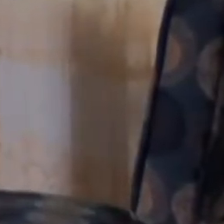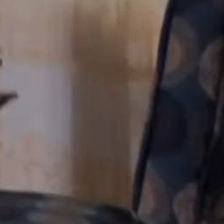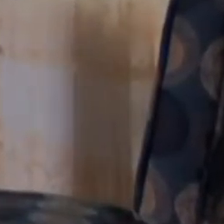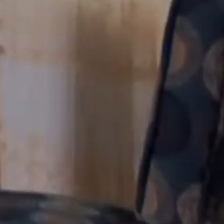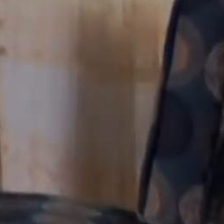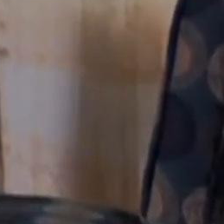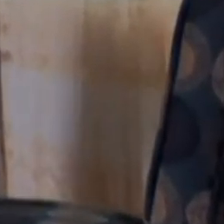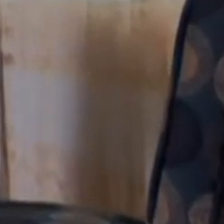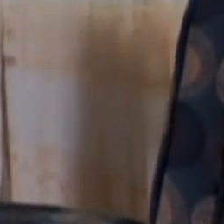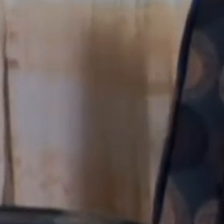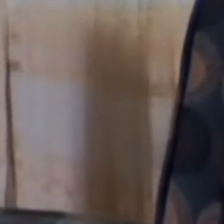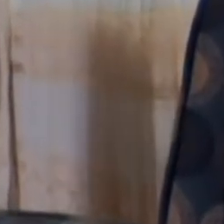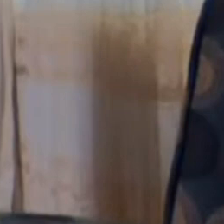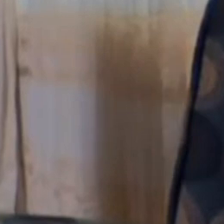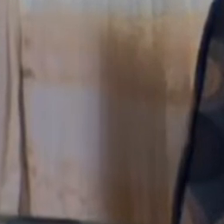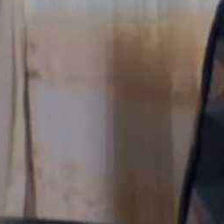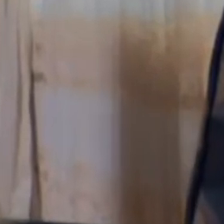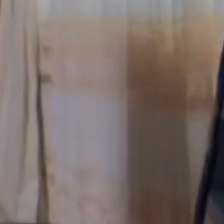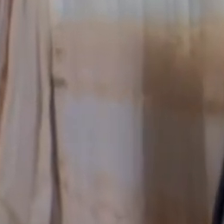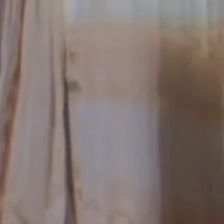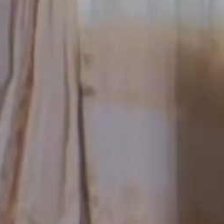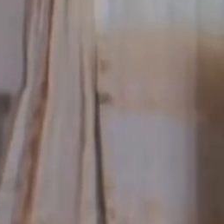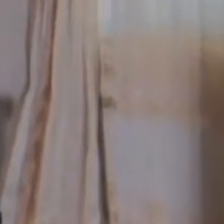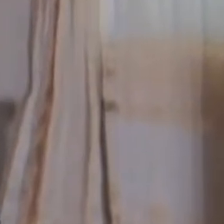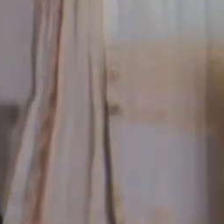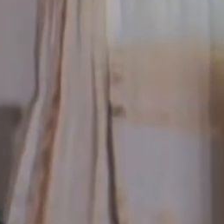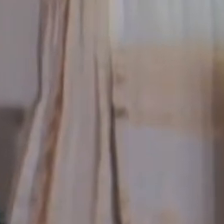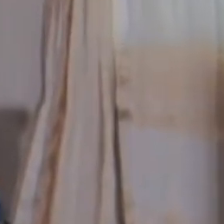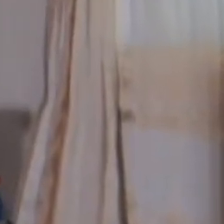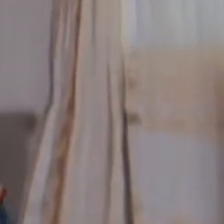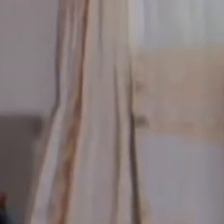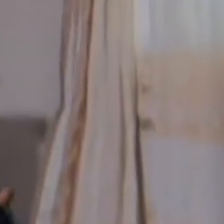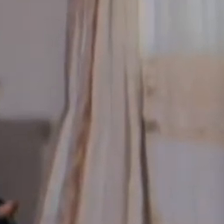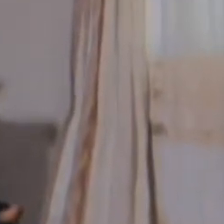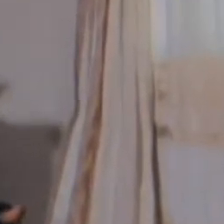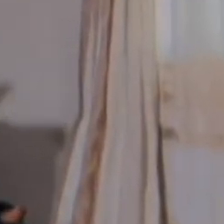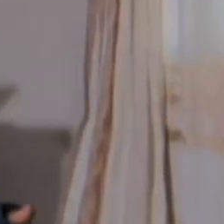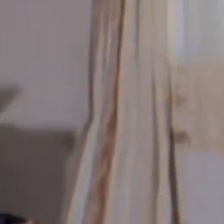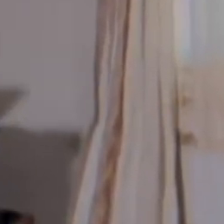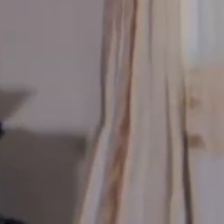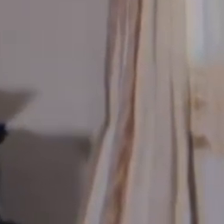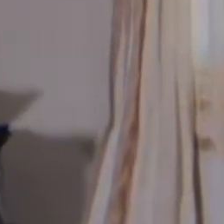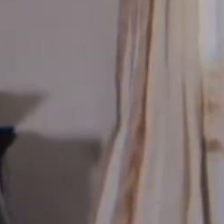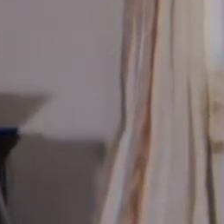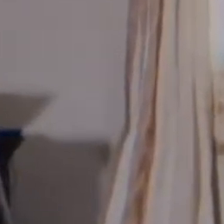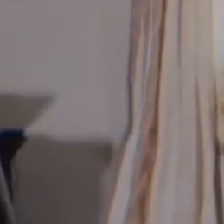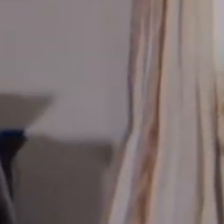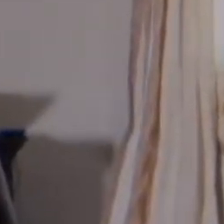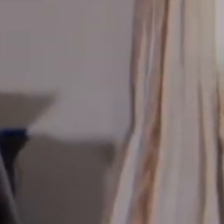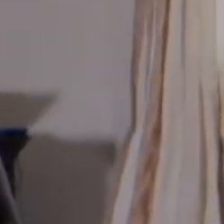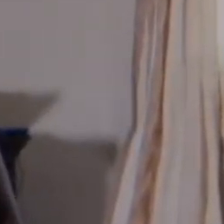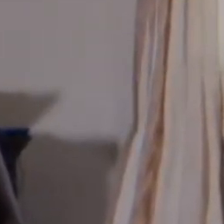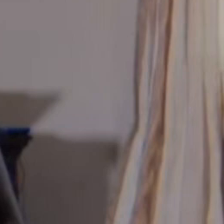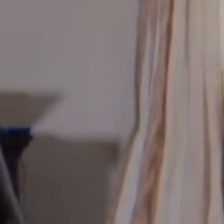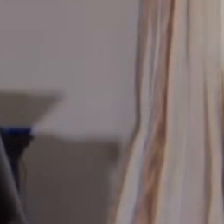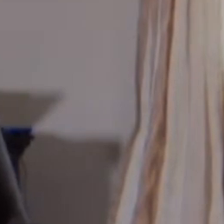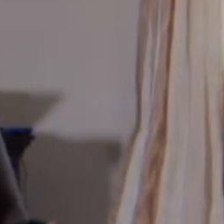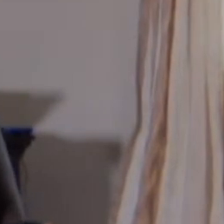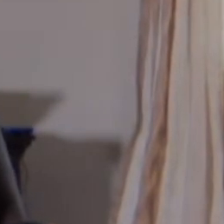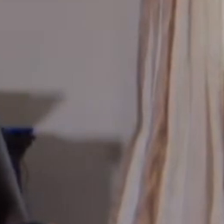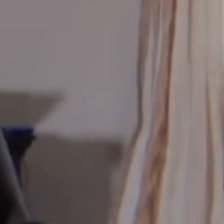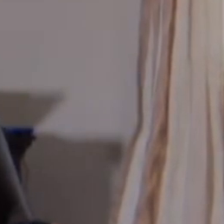instructor, anyone who loves exercising, use this time. It is doable in the house, in your own time. Stay